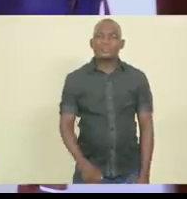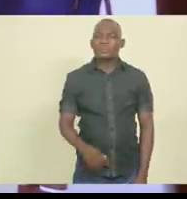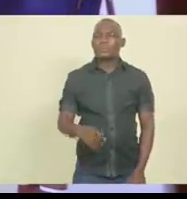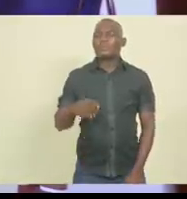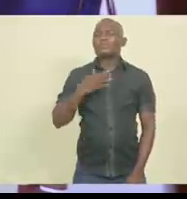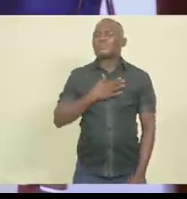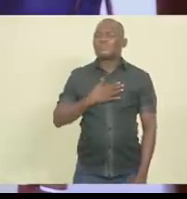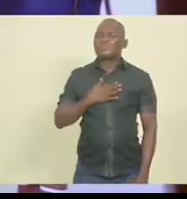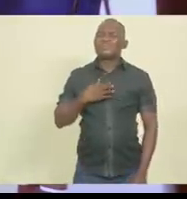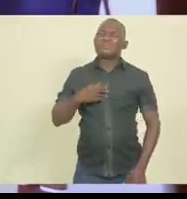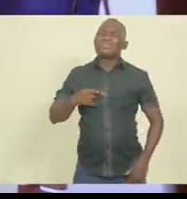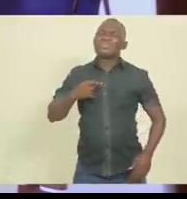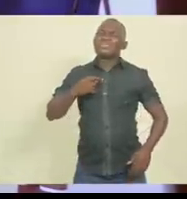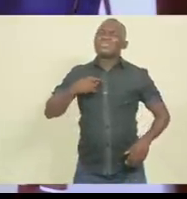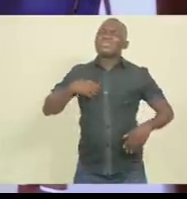Kofi, I'm tired.